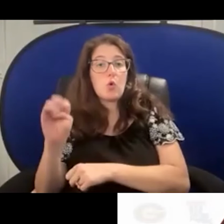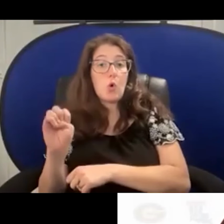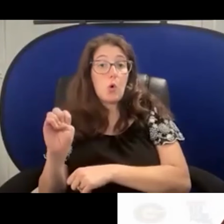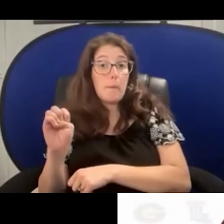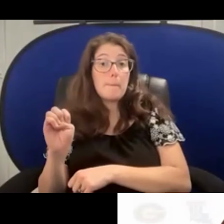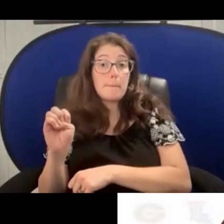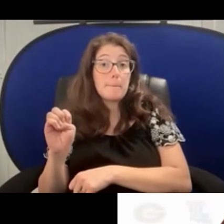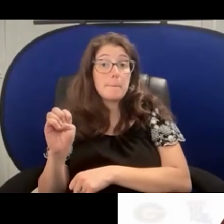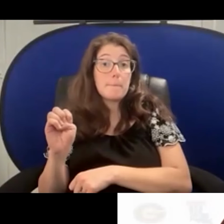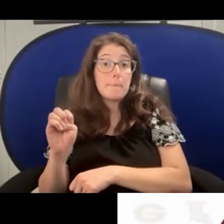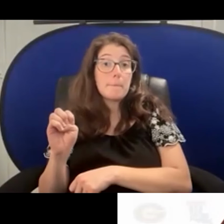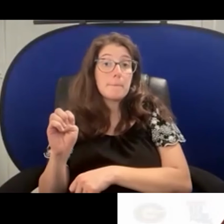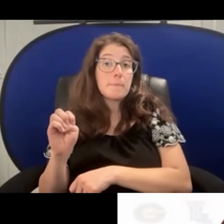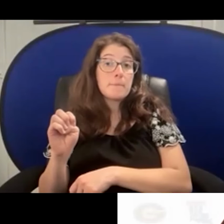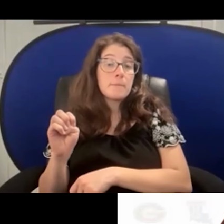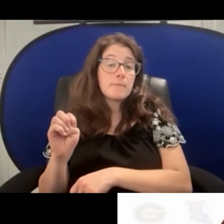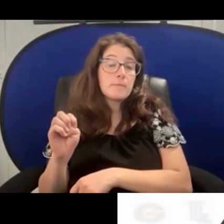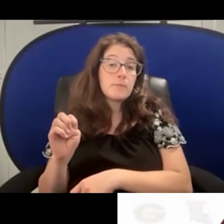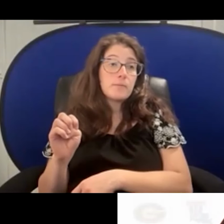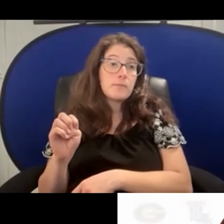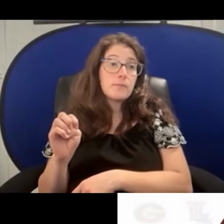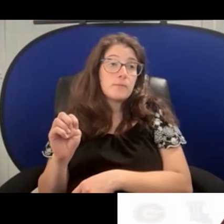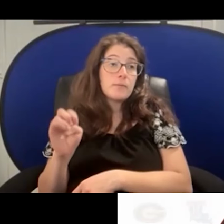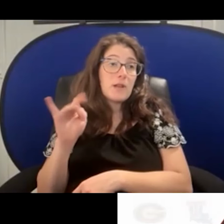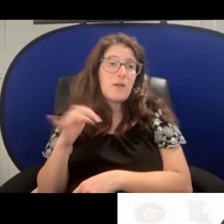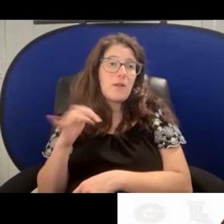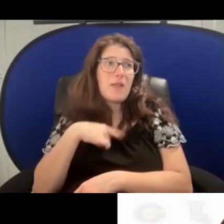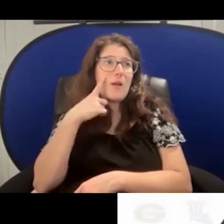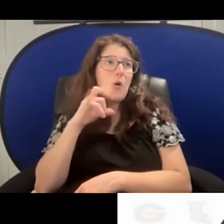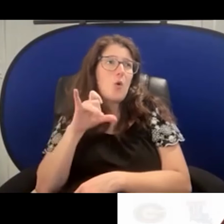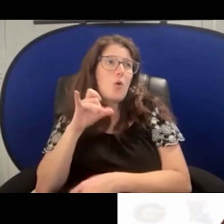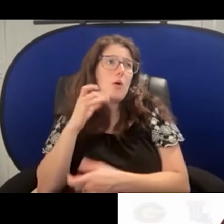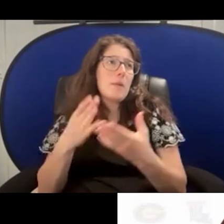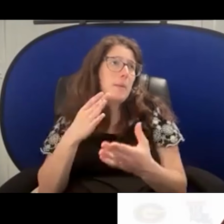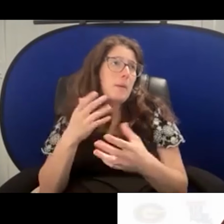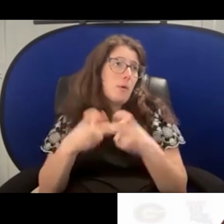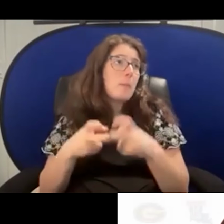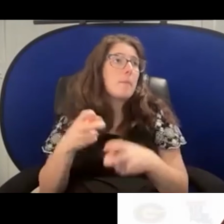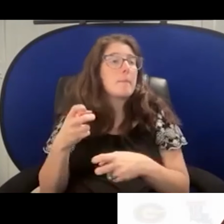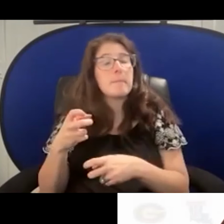that I need to do something that, might cause me problems.